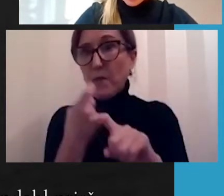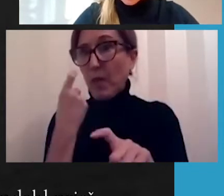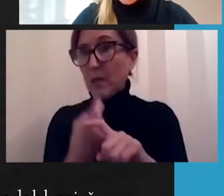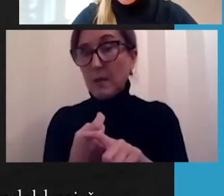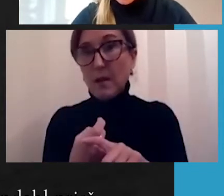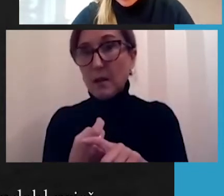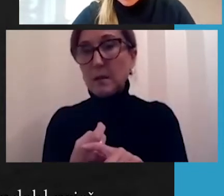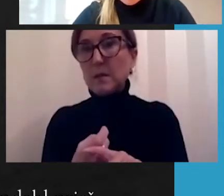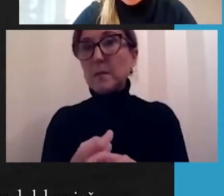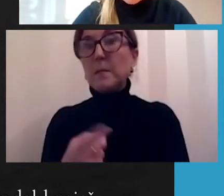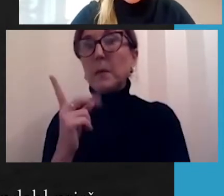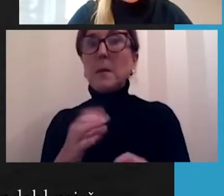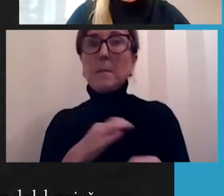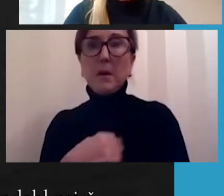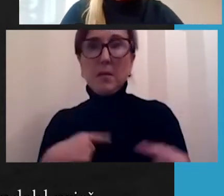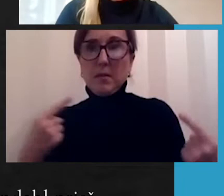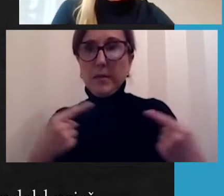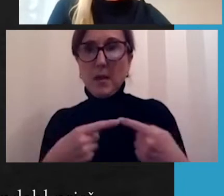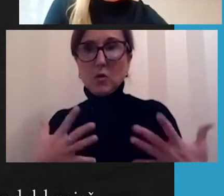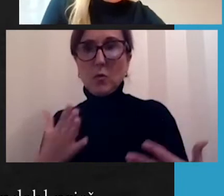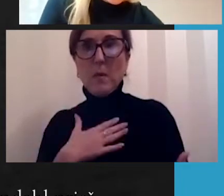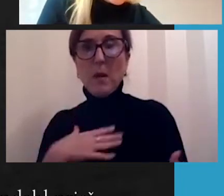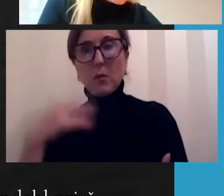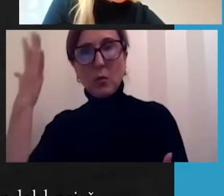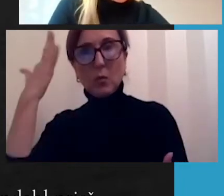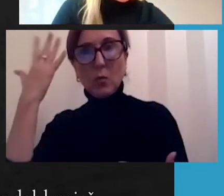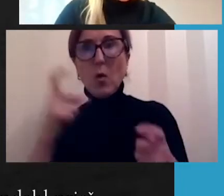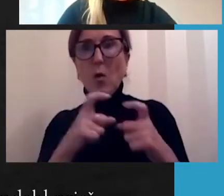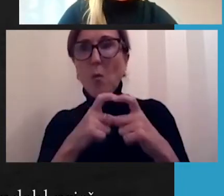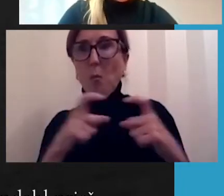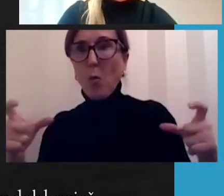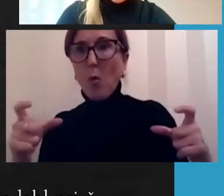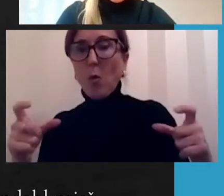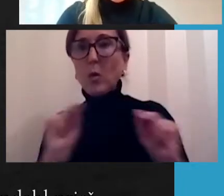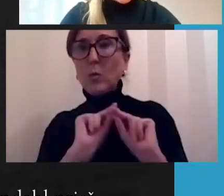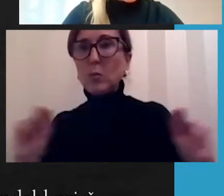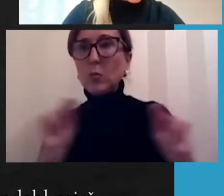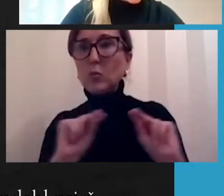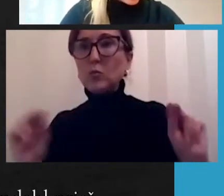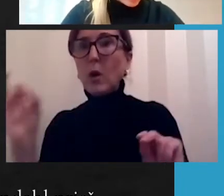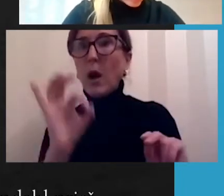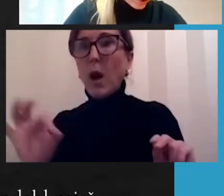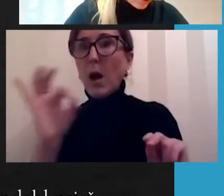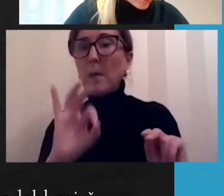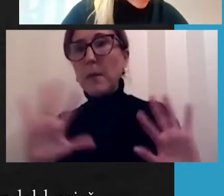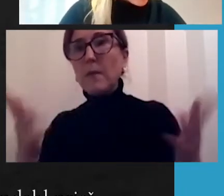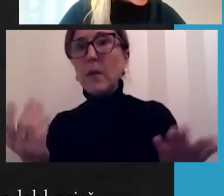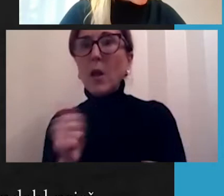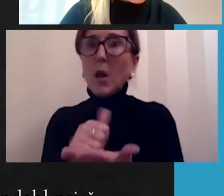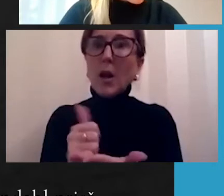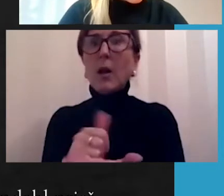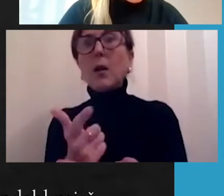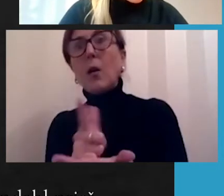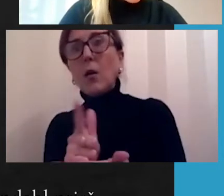indicated only one comment. He didn't urge to kill or to injure. He just